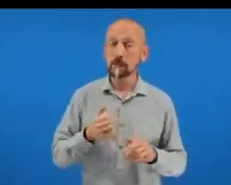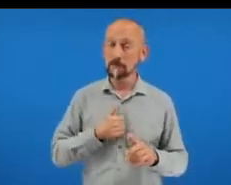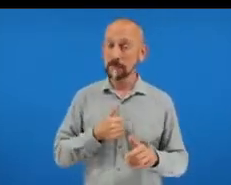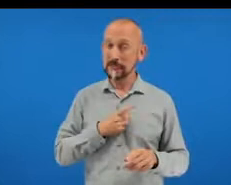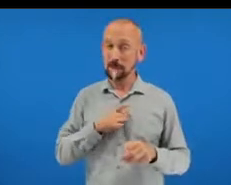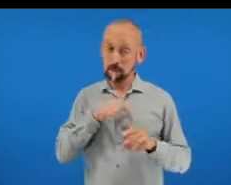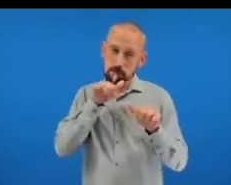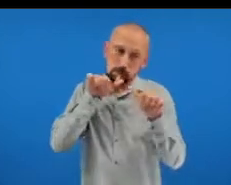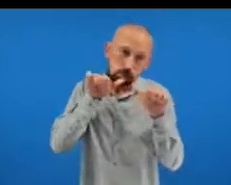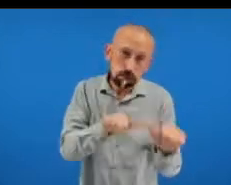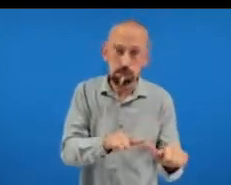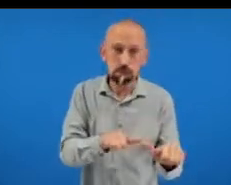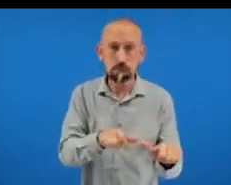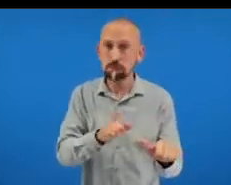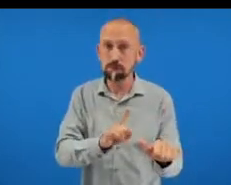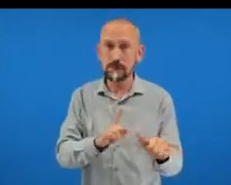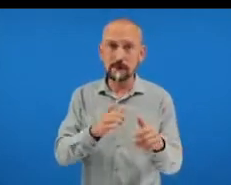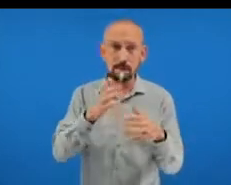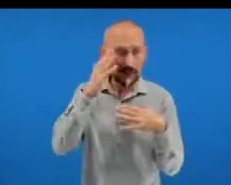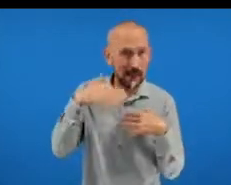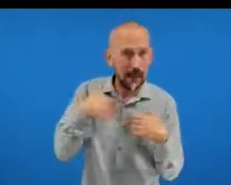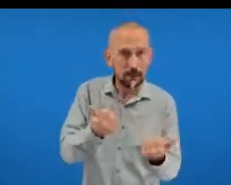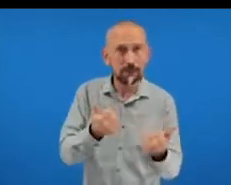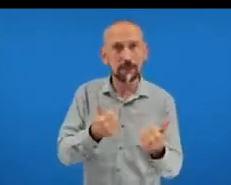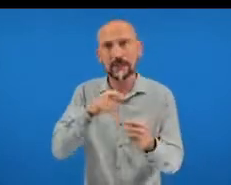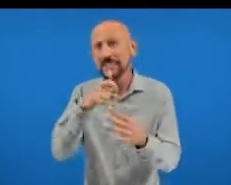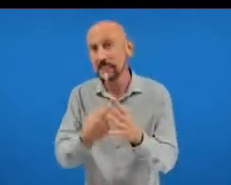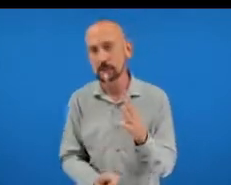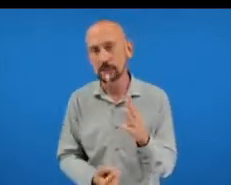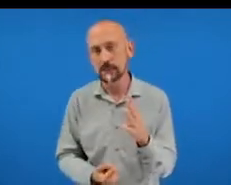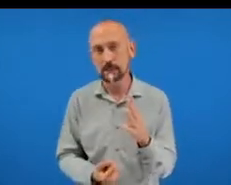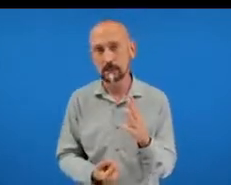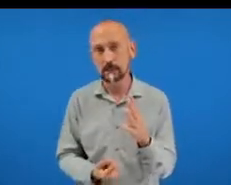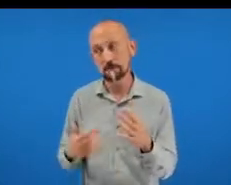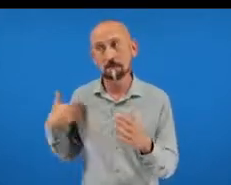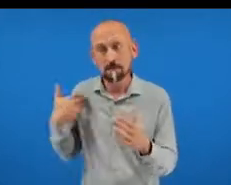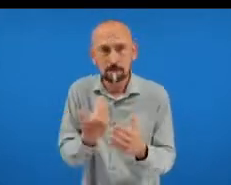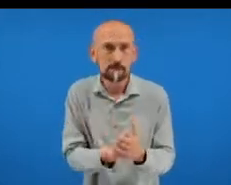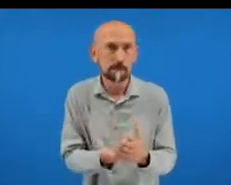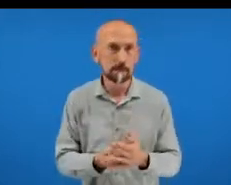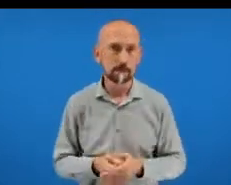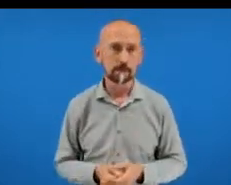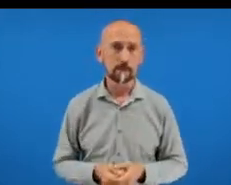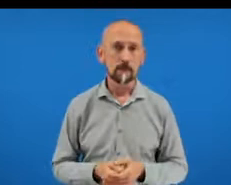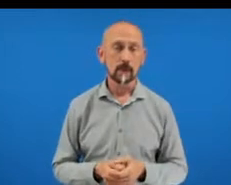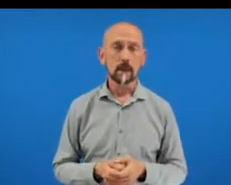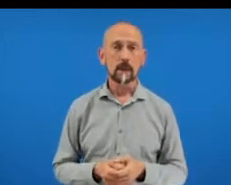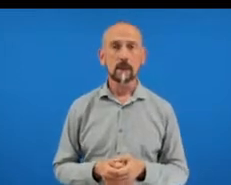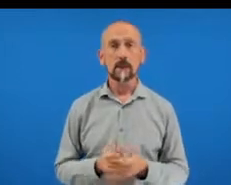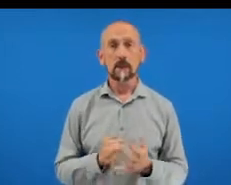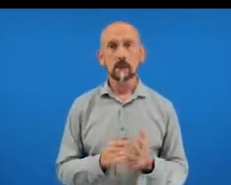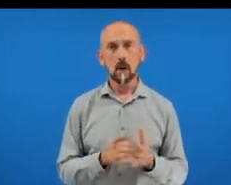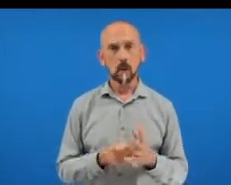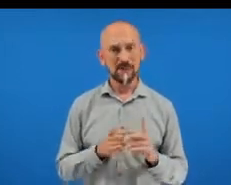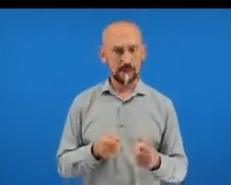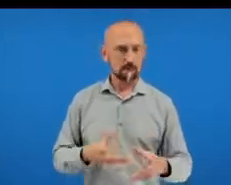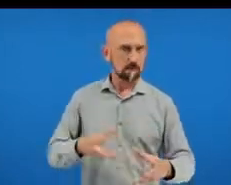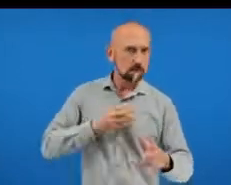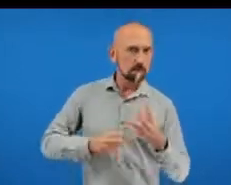health and disability throughout my career. And being able to transfer that